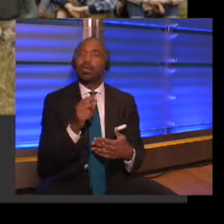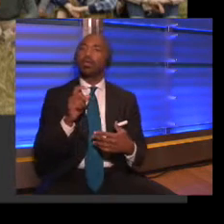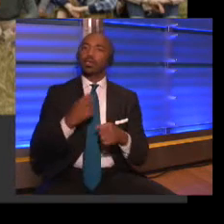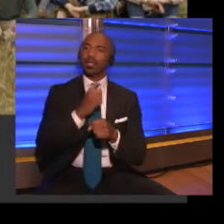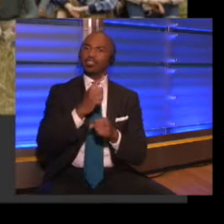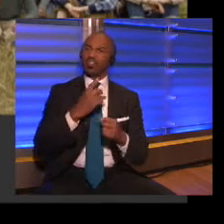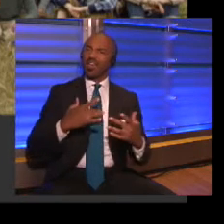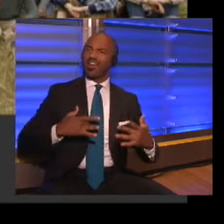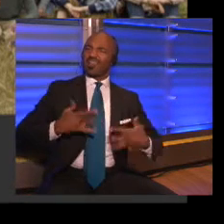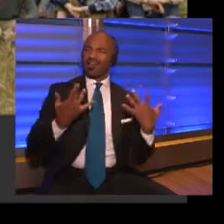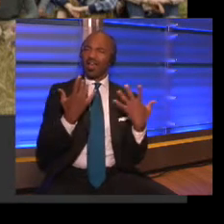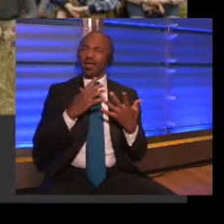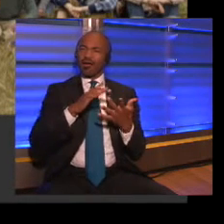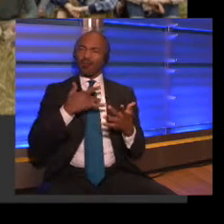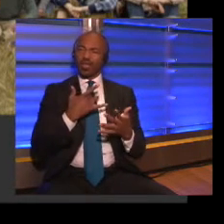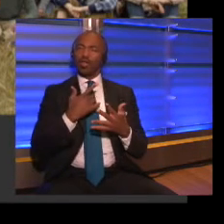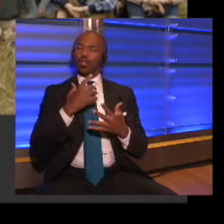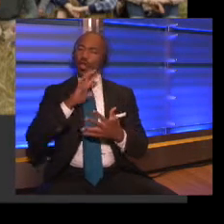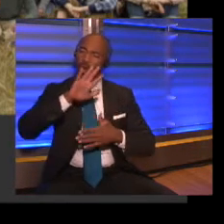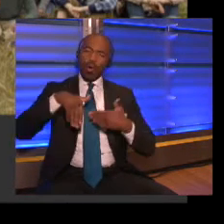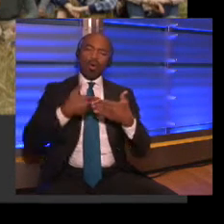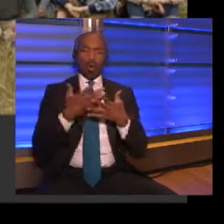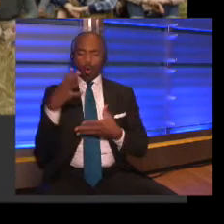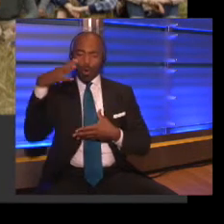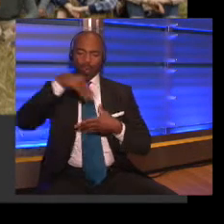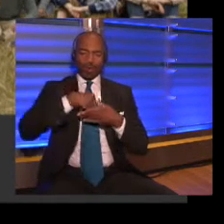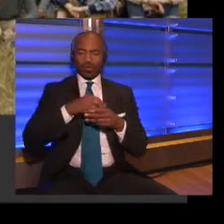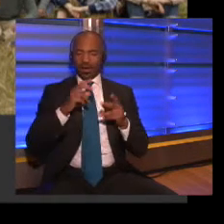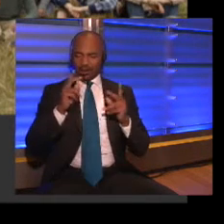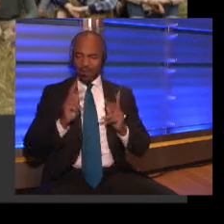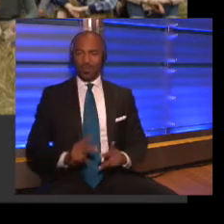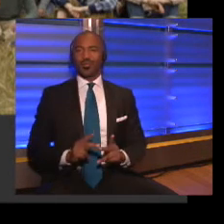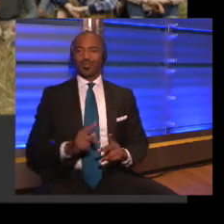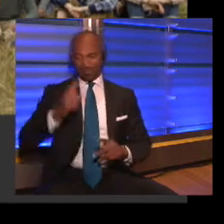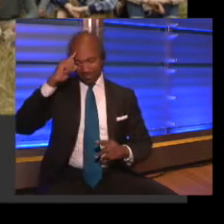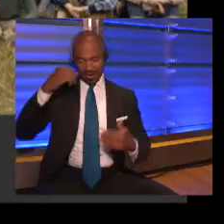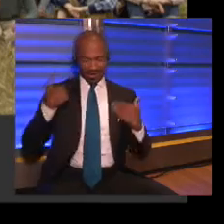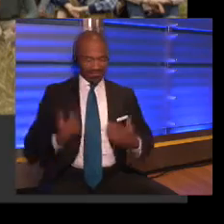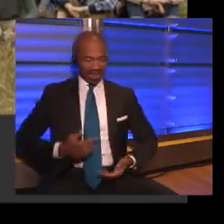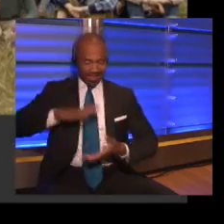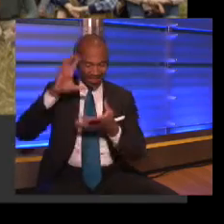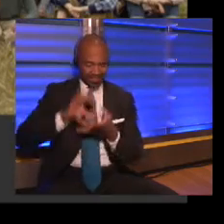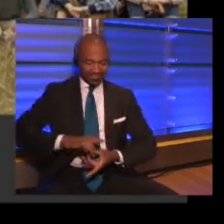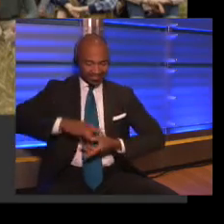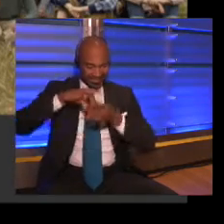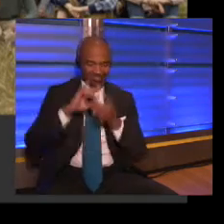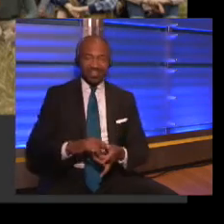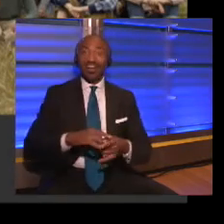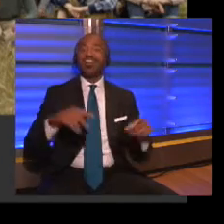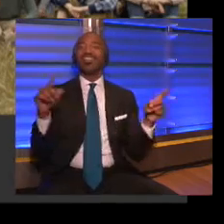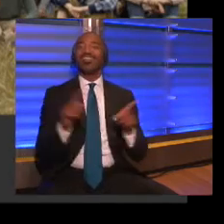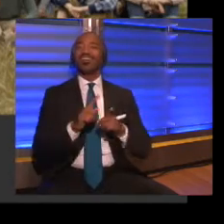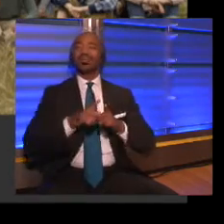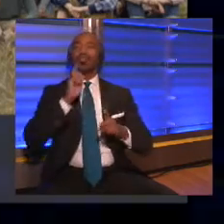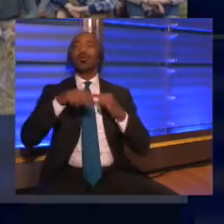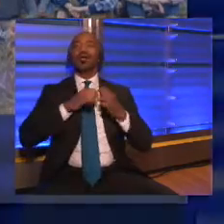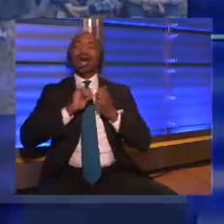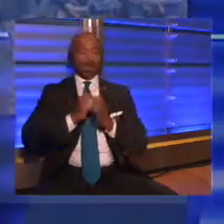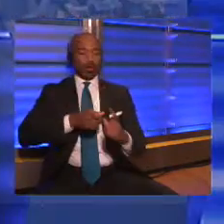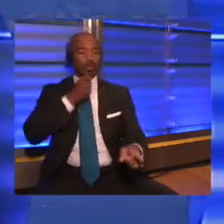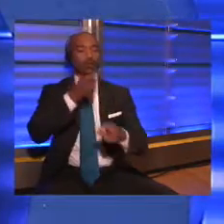best, whole people, ready to take on the challenges that we face as a business, but also how we can impact broader societal